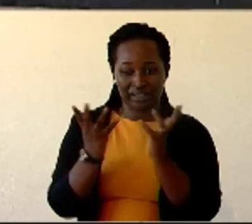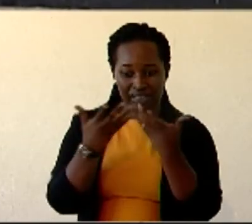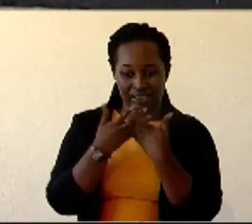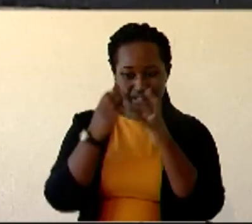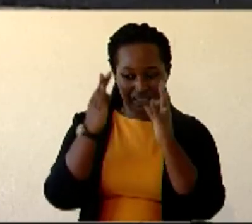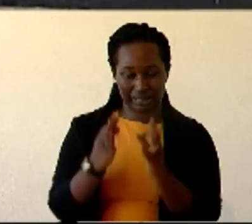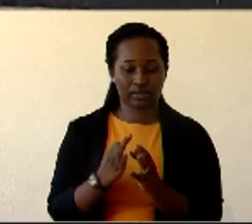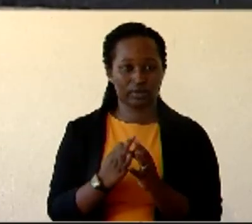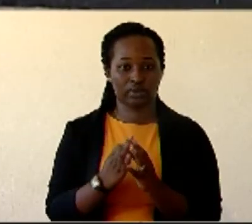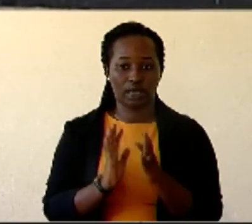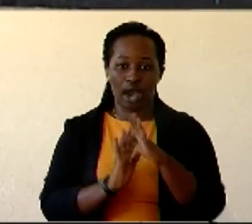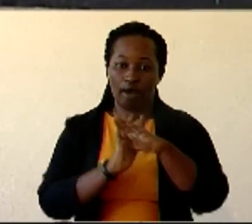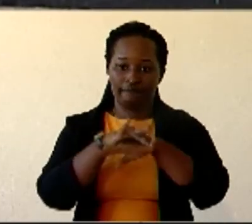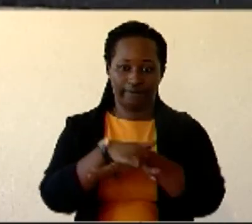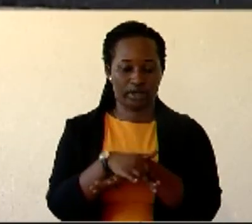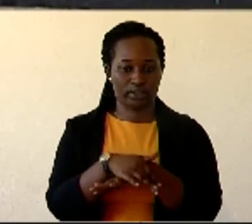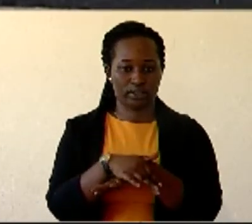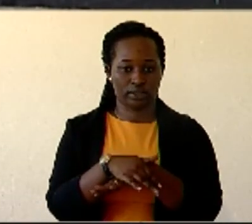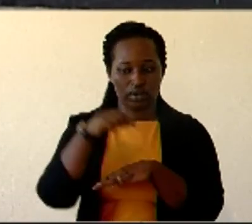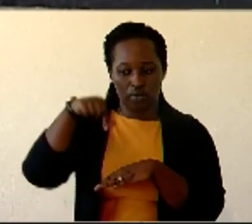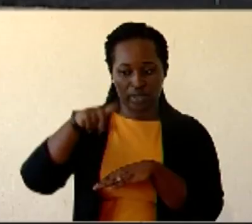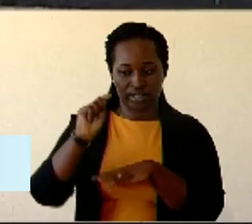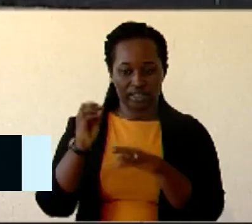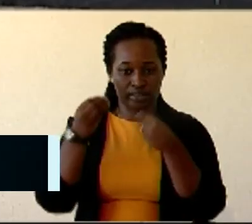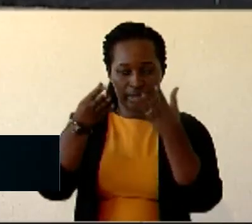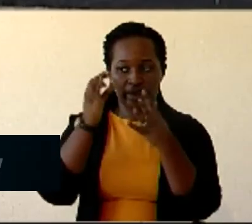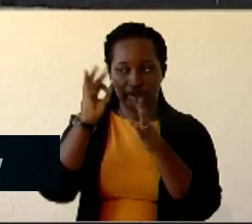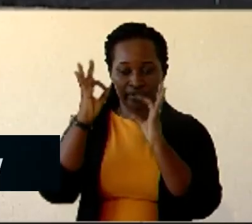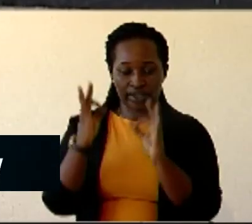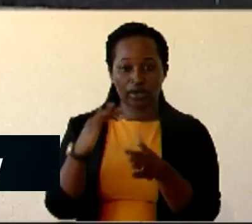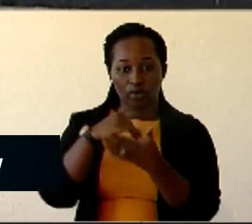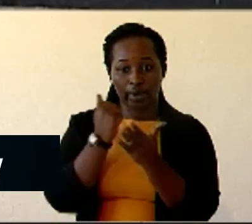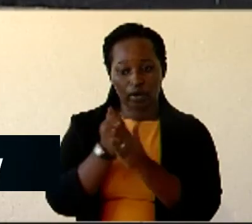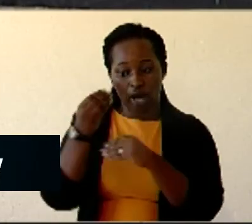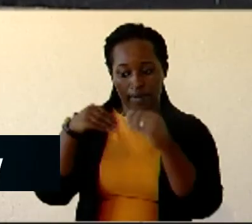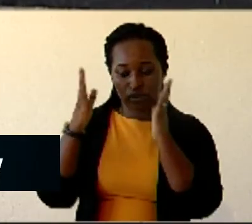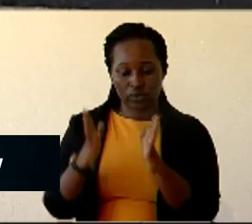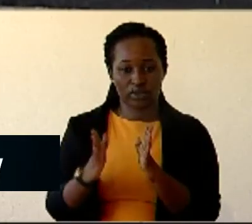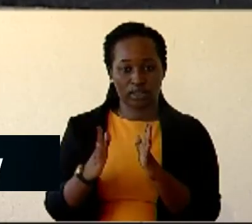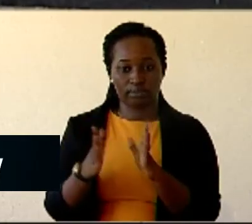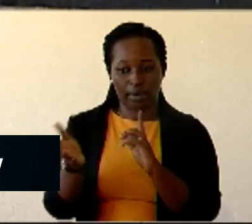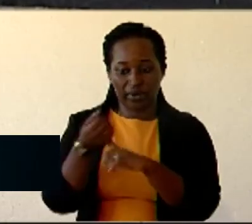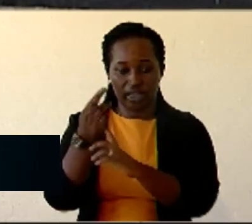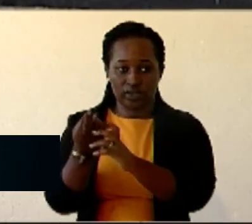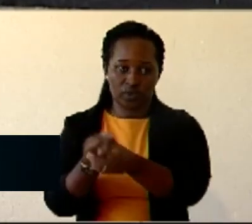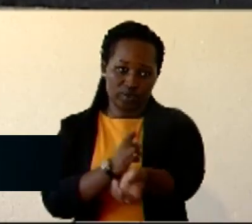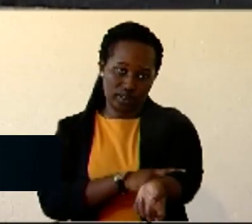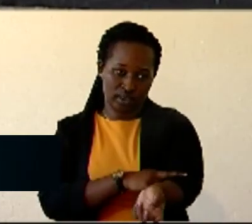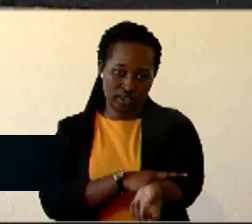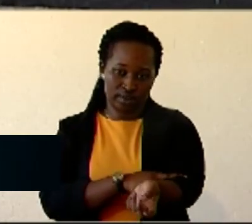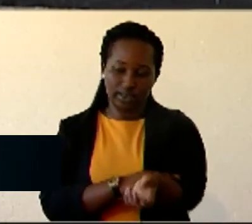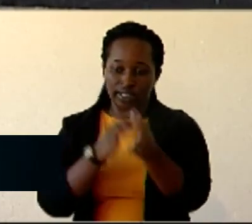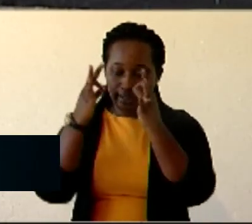commodities affect the quantity supplied of a commodity, because producers tend to divert resources to